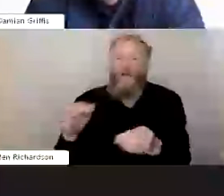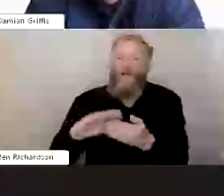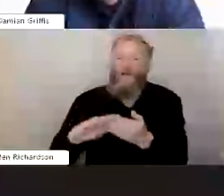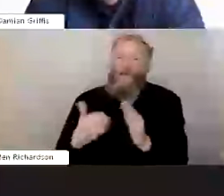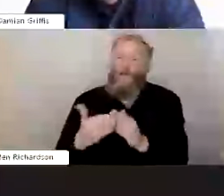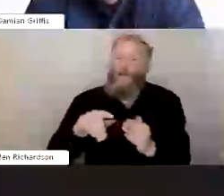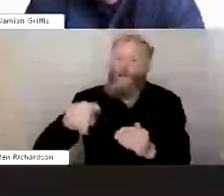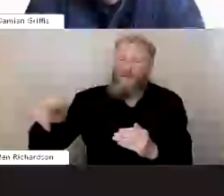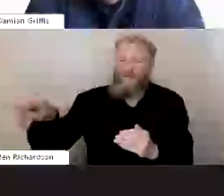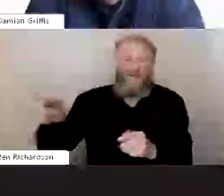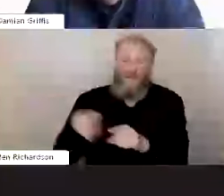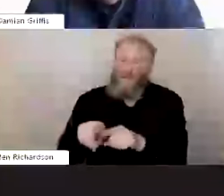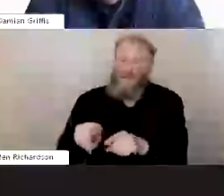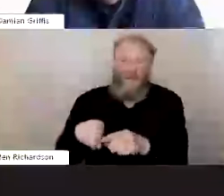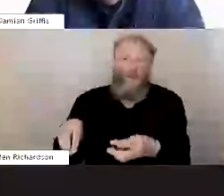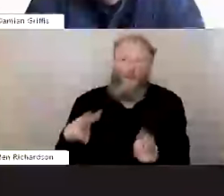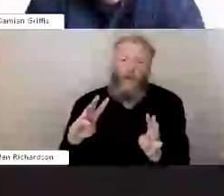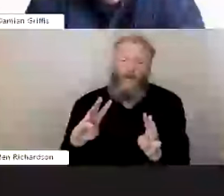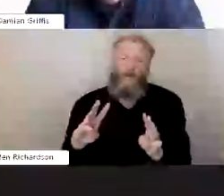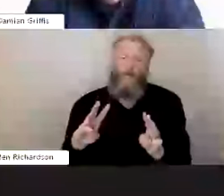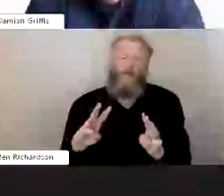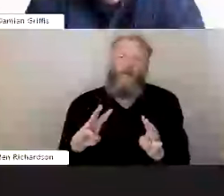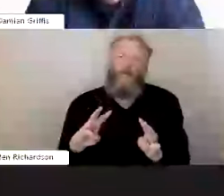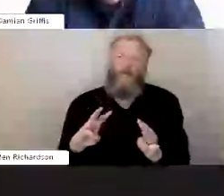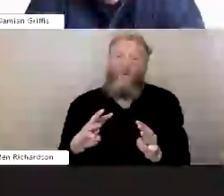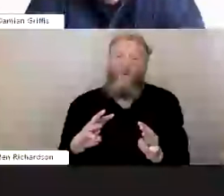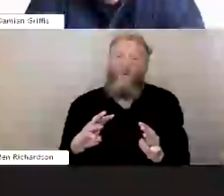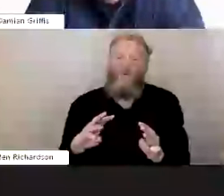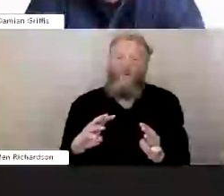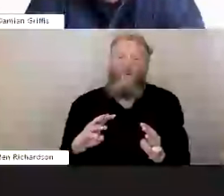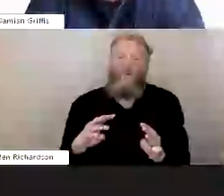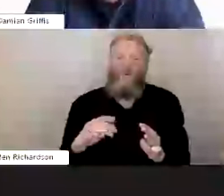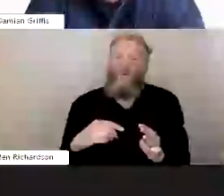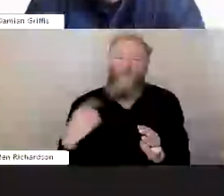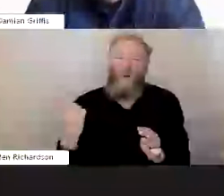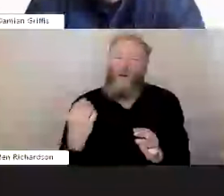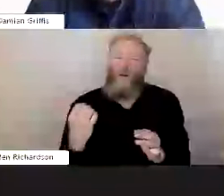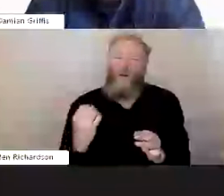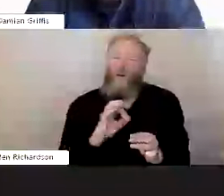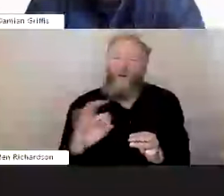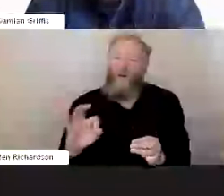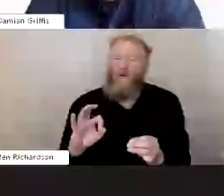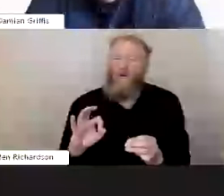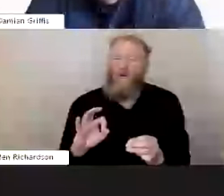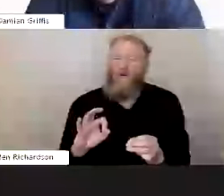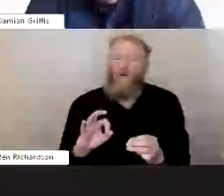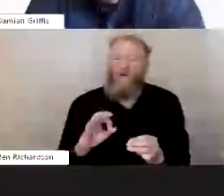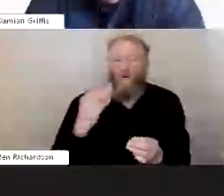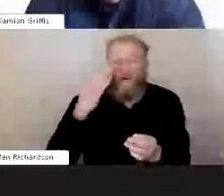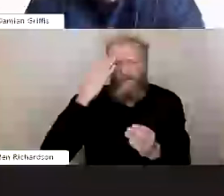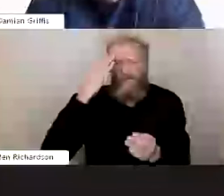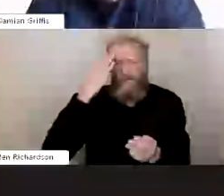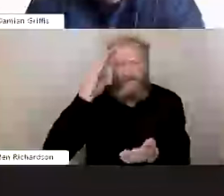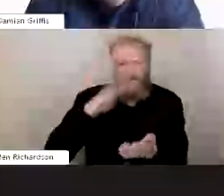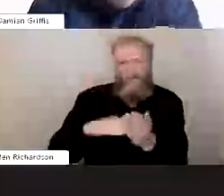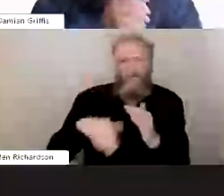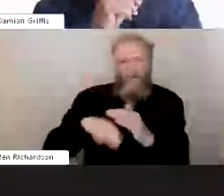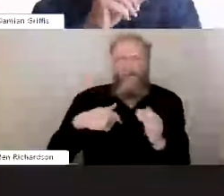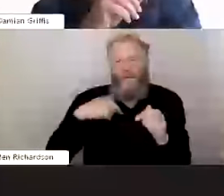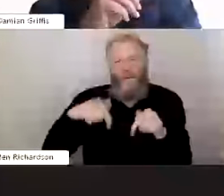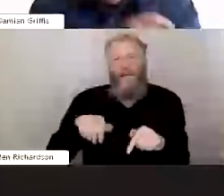so that's where you know we're not we're not the expert. We're there to listen and learn. But you said those words